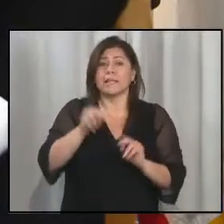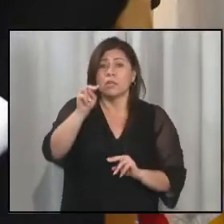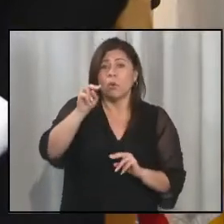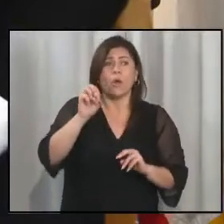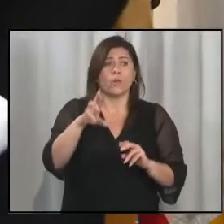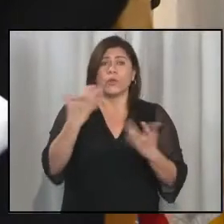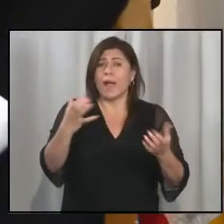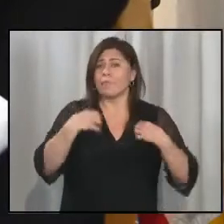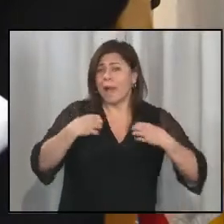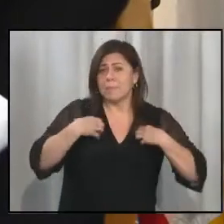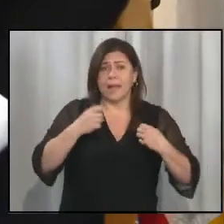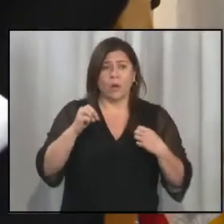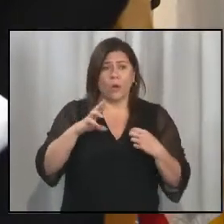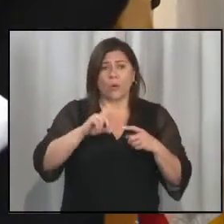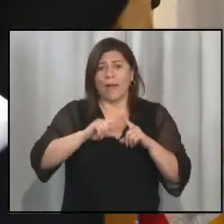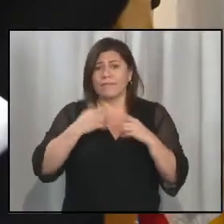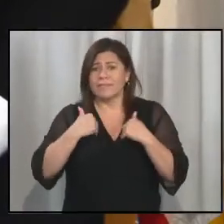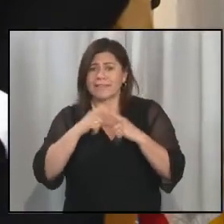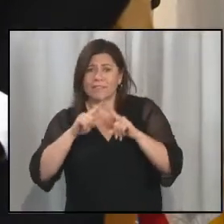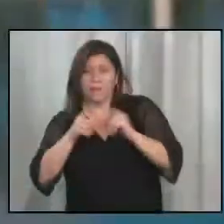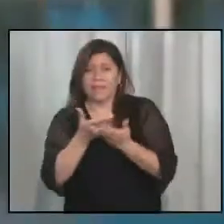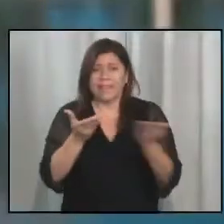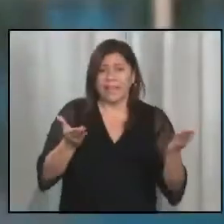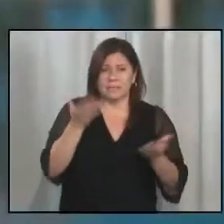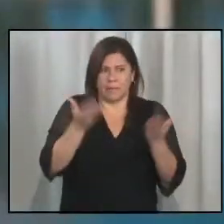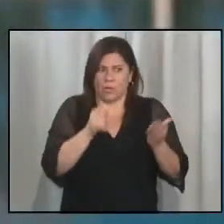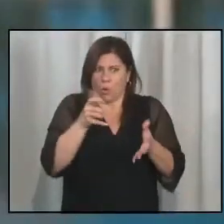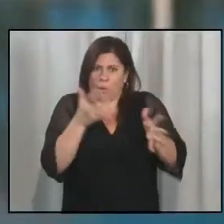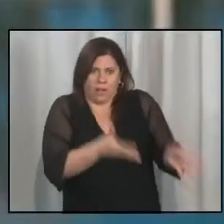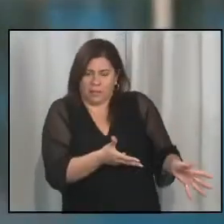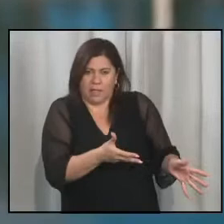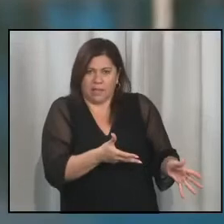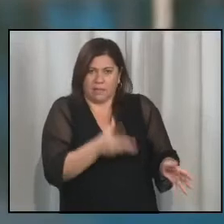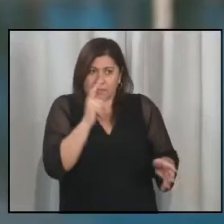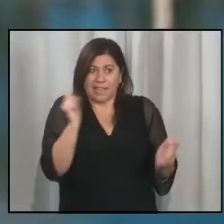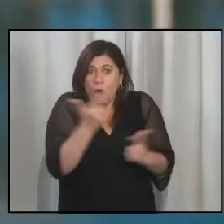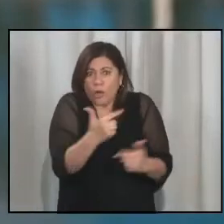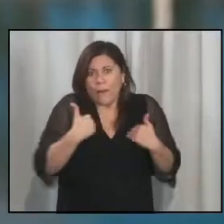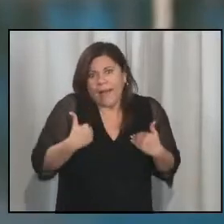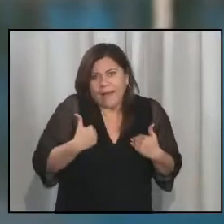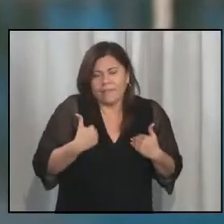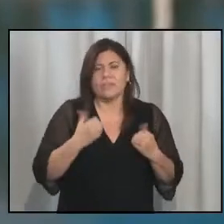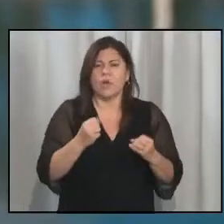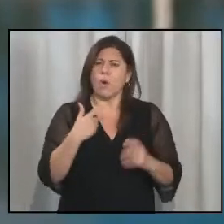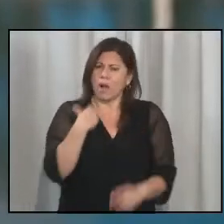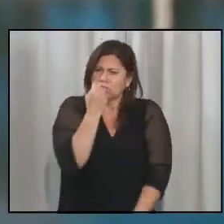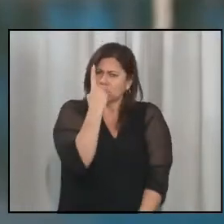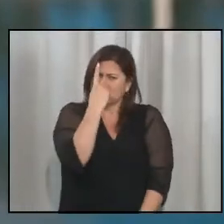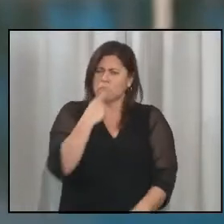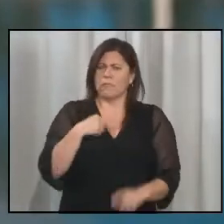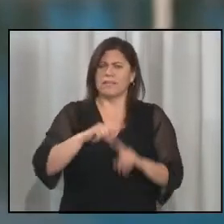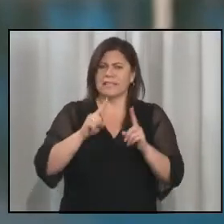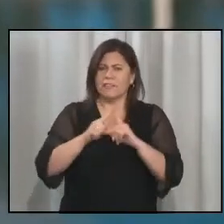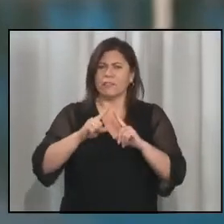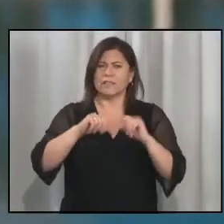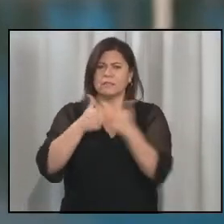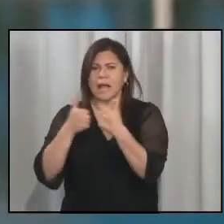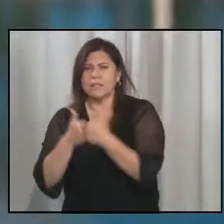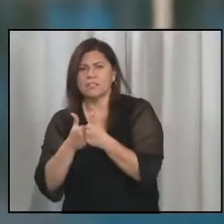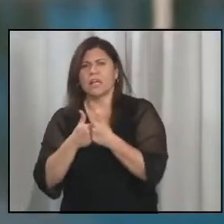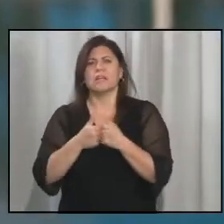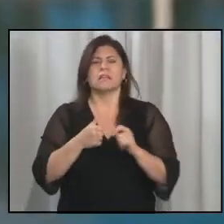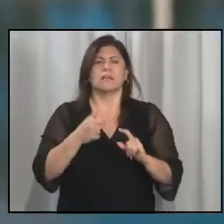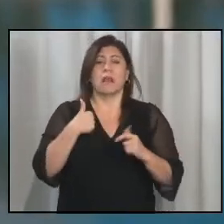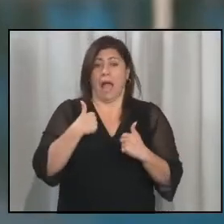all you have. So I personally know of the obstacles of being homeless. I was homeless in the city for